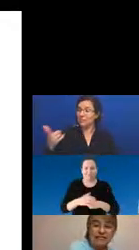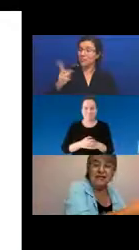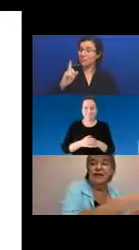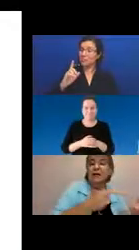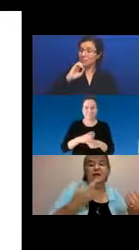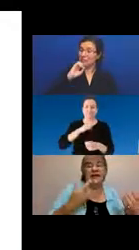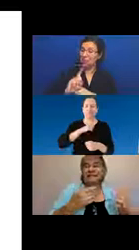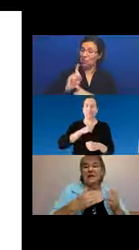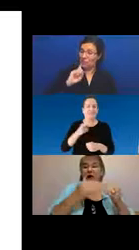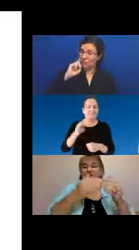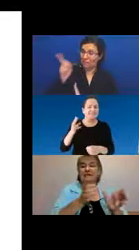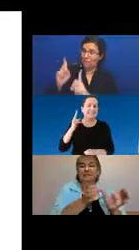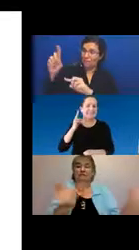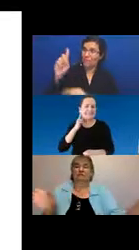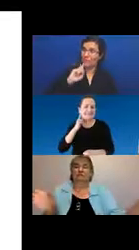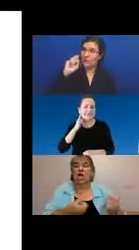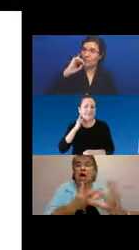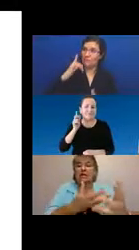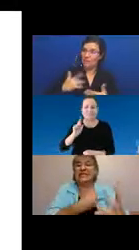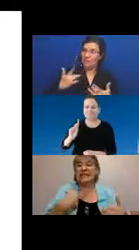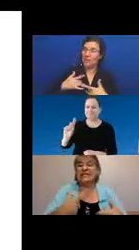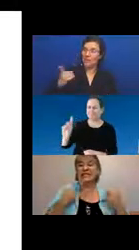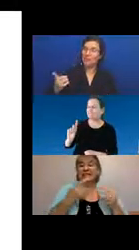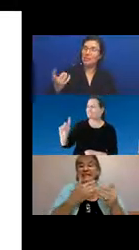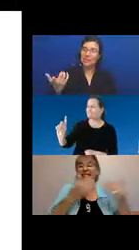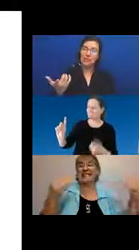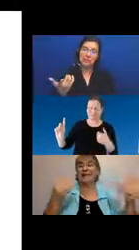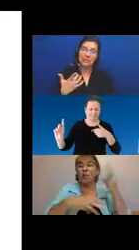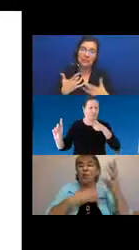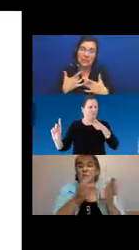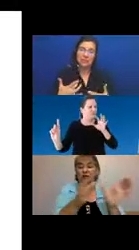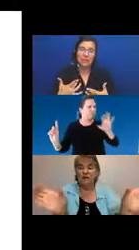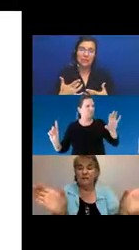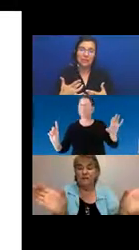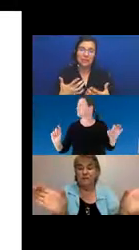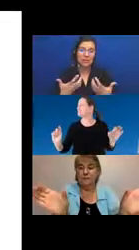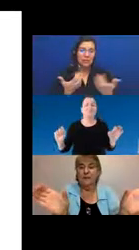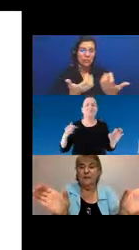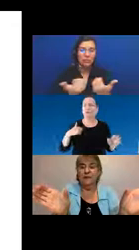events. It often causes us to live in separate worlds.